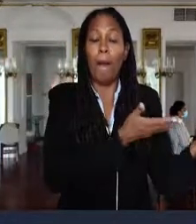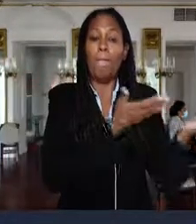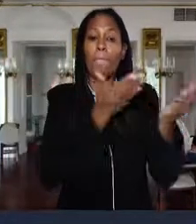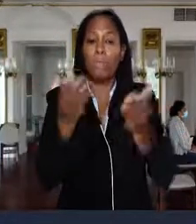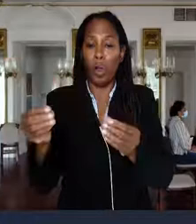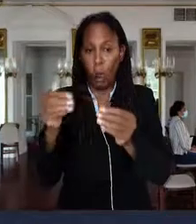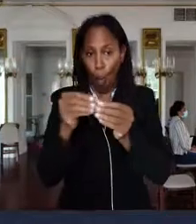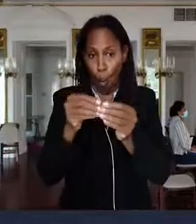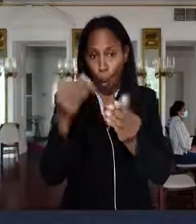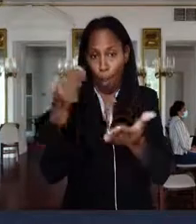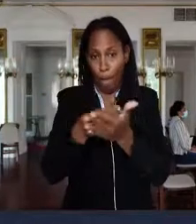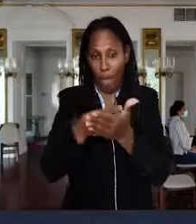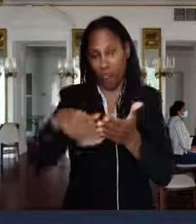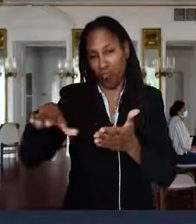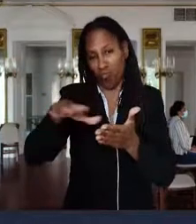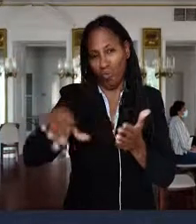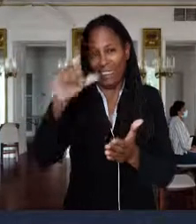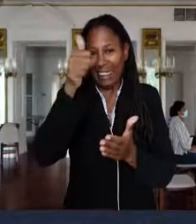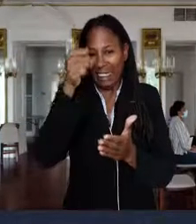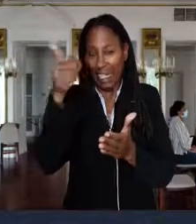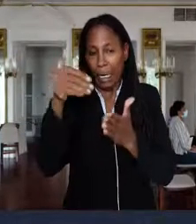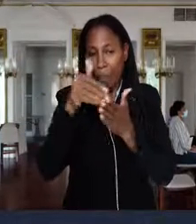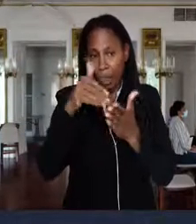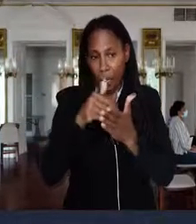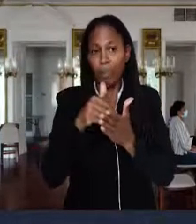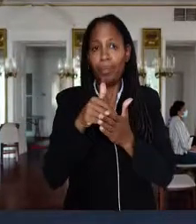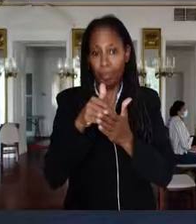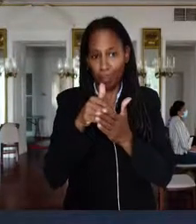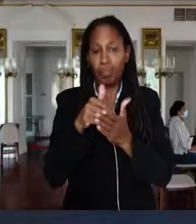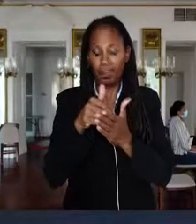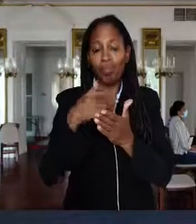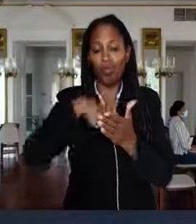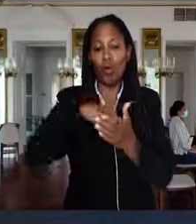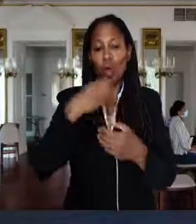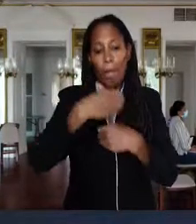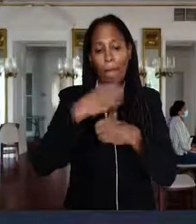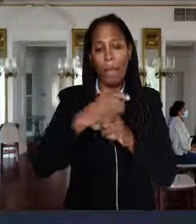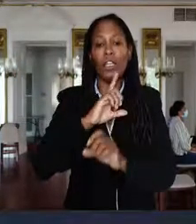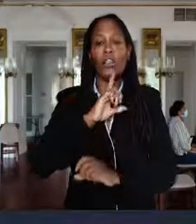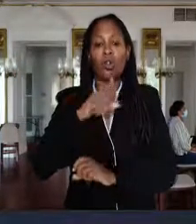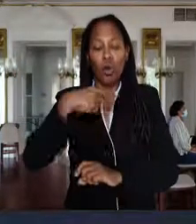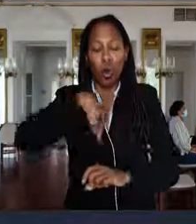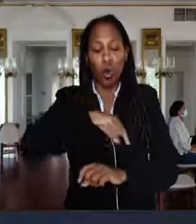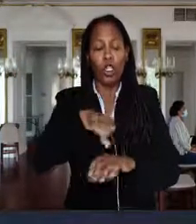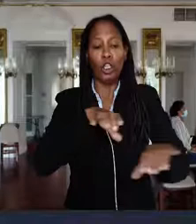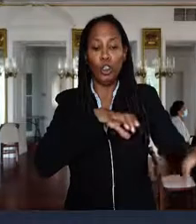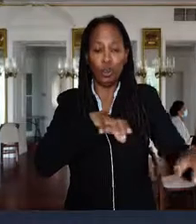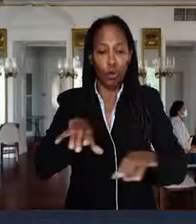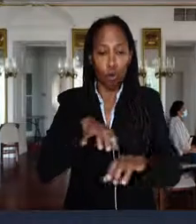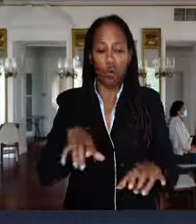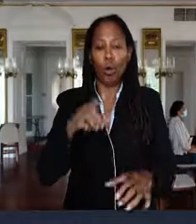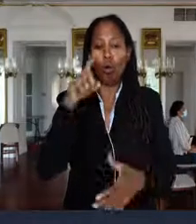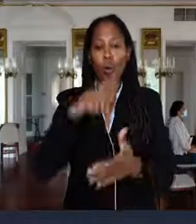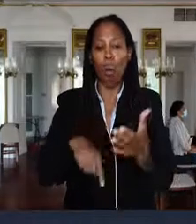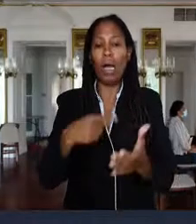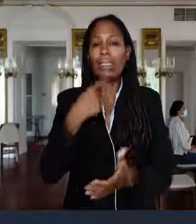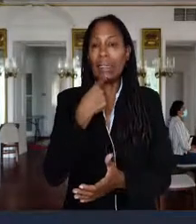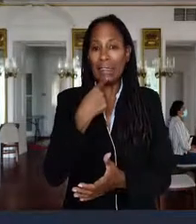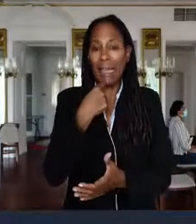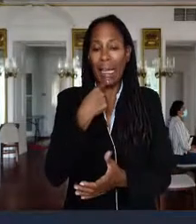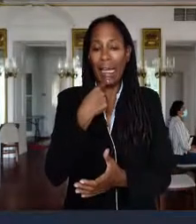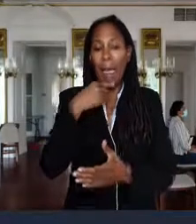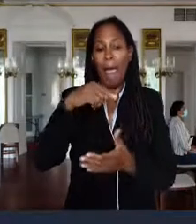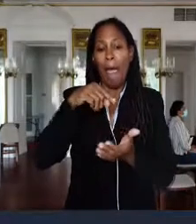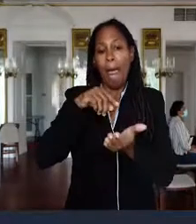tax refunds, making sure that we do what we promise and pay back the people what we